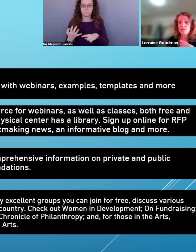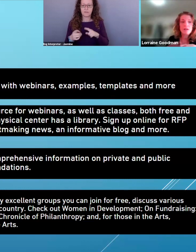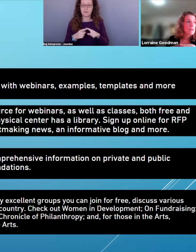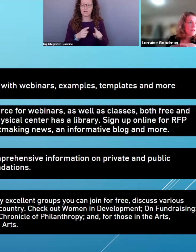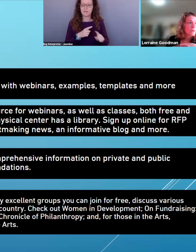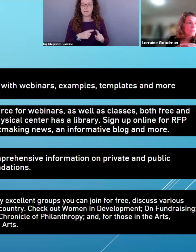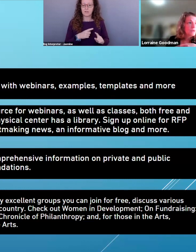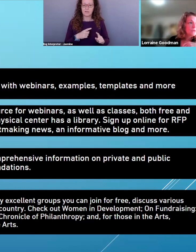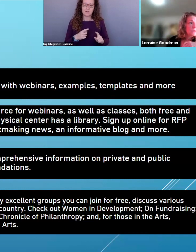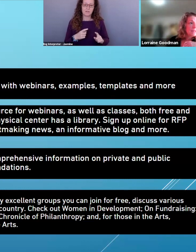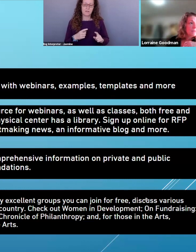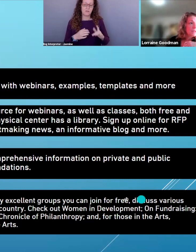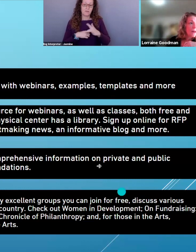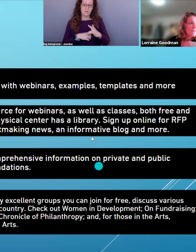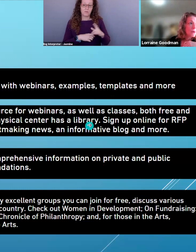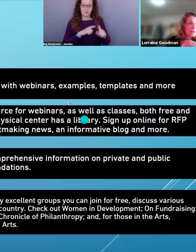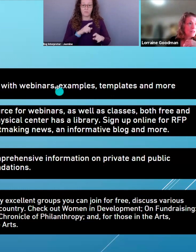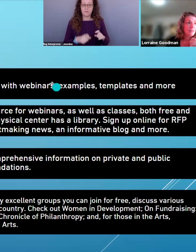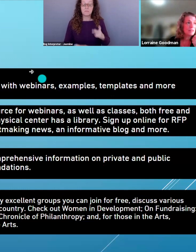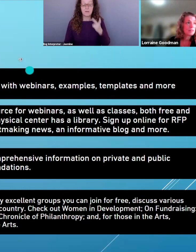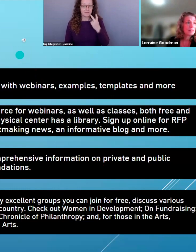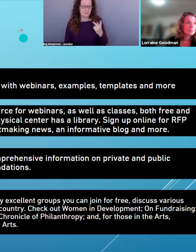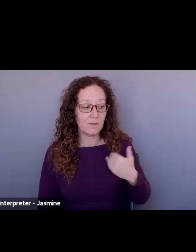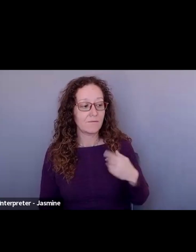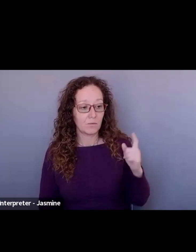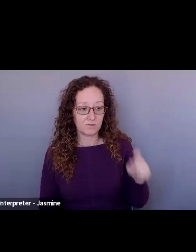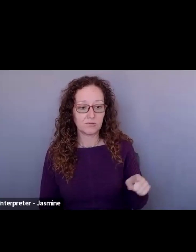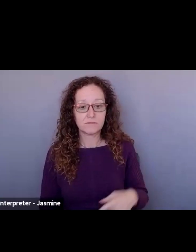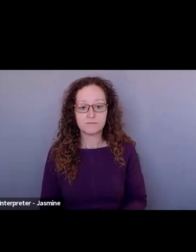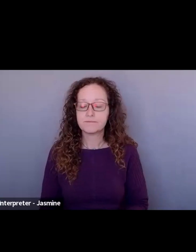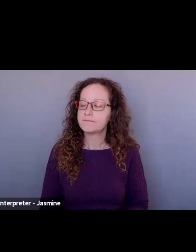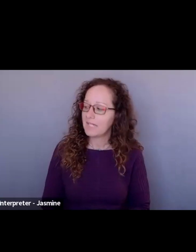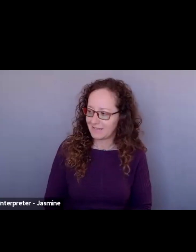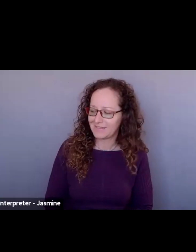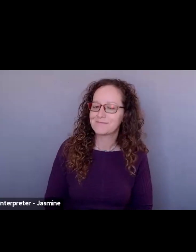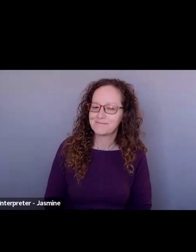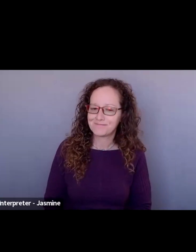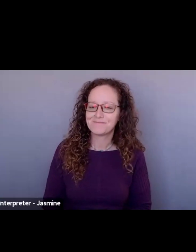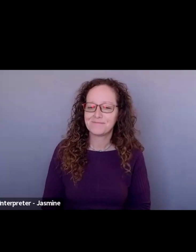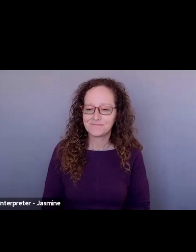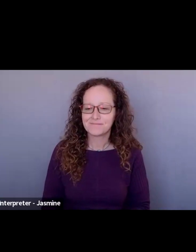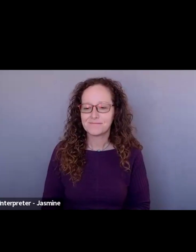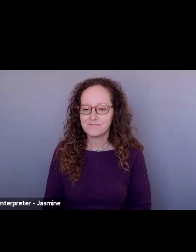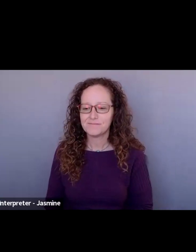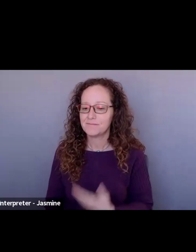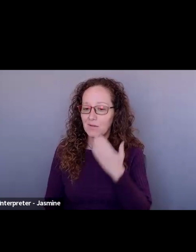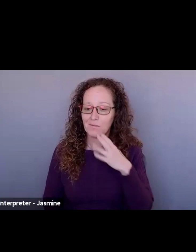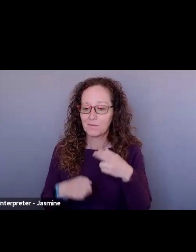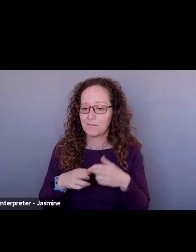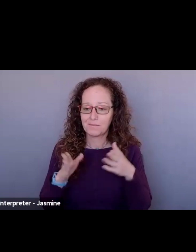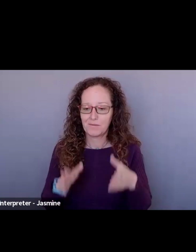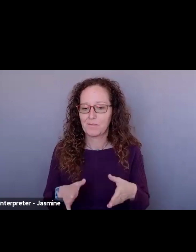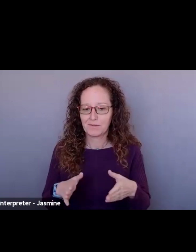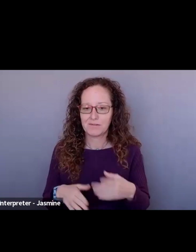questions. So I do, I see, we do have a question. Yes. Yes. I don't know their name. It just says